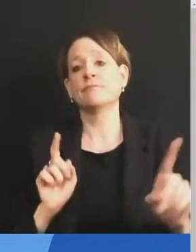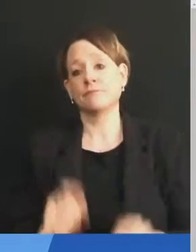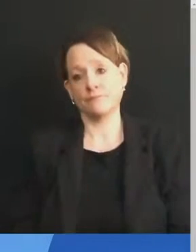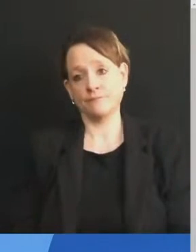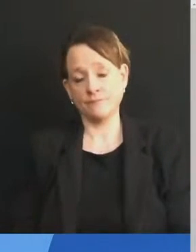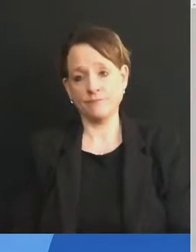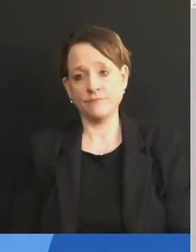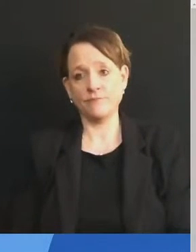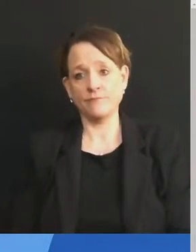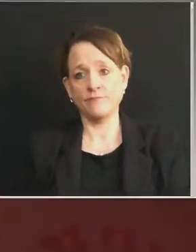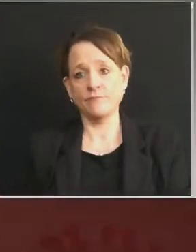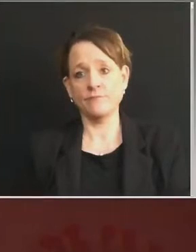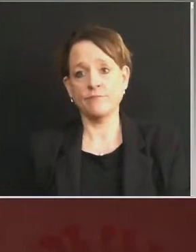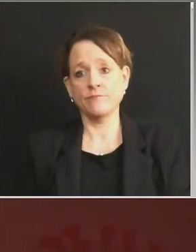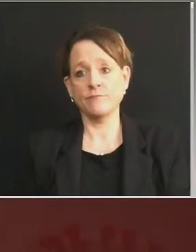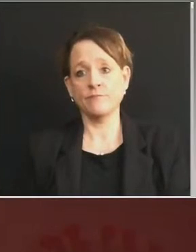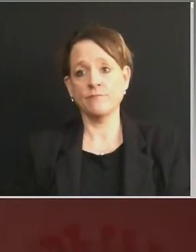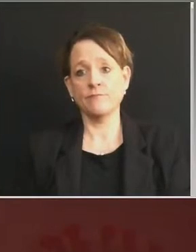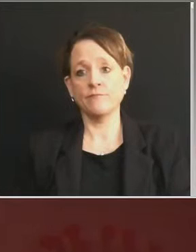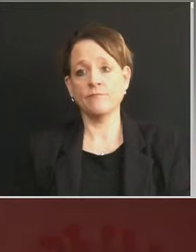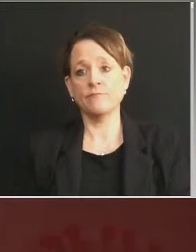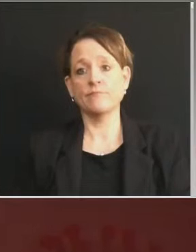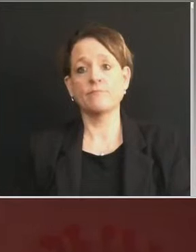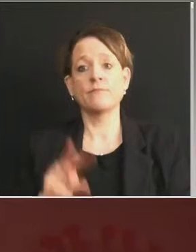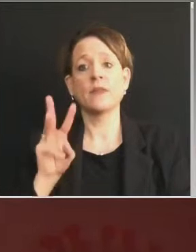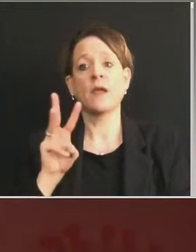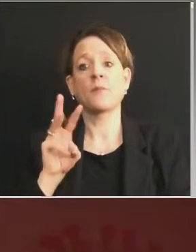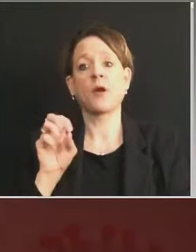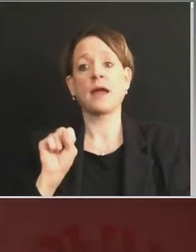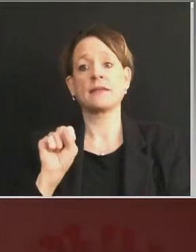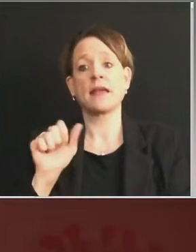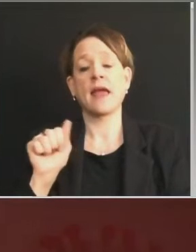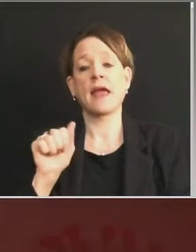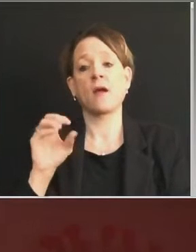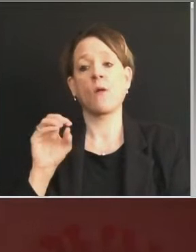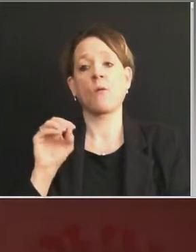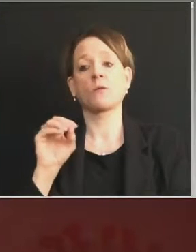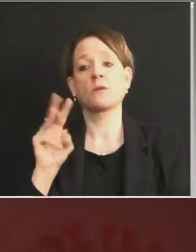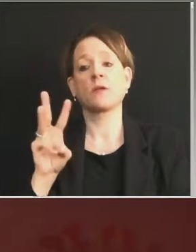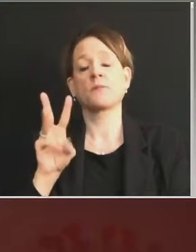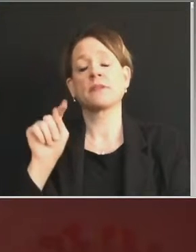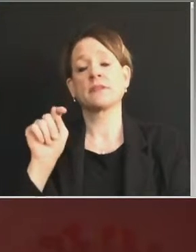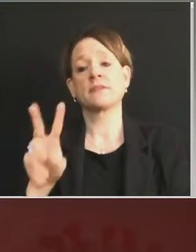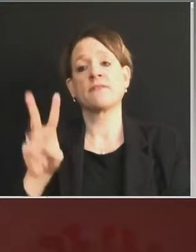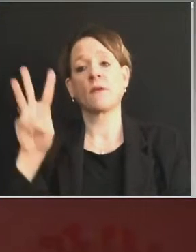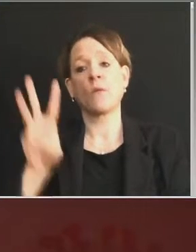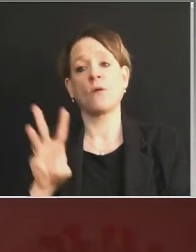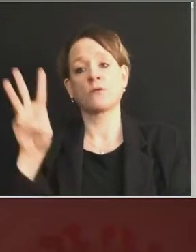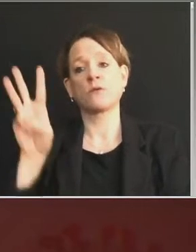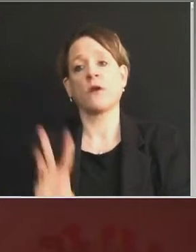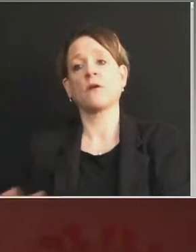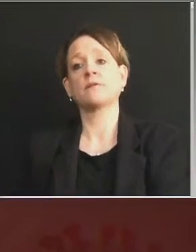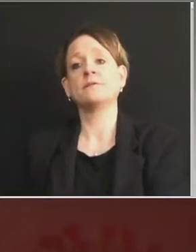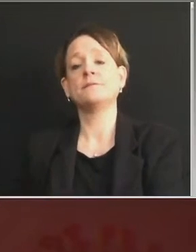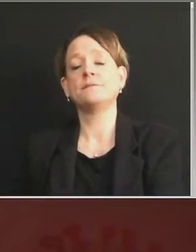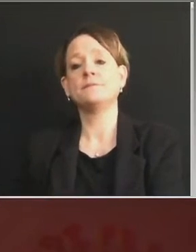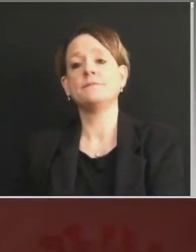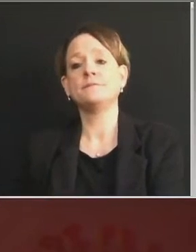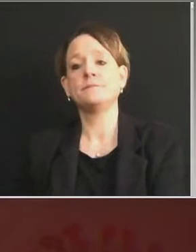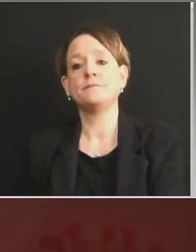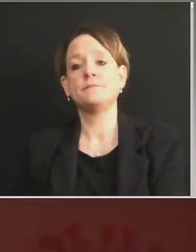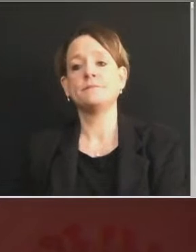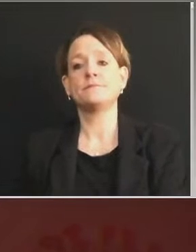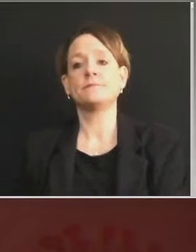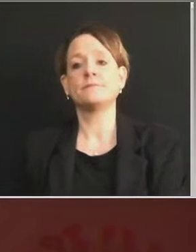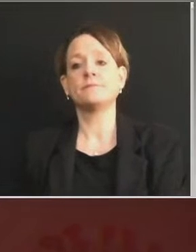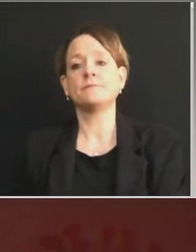Thank you for taking my call. My question is again related to the election, and you've answered it a few times, but I want to ask it in a different way. So